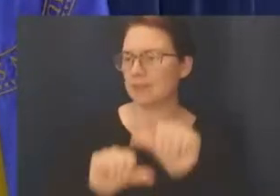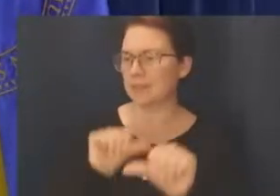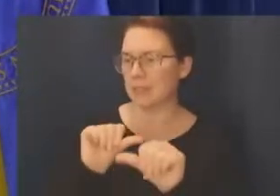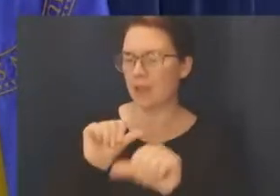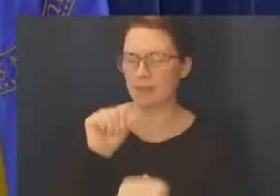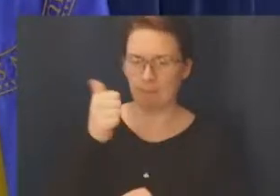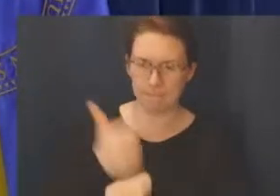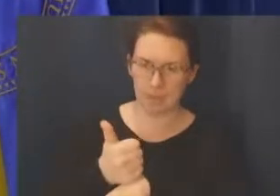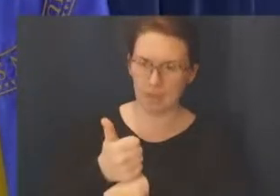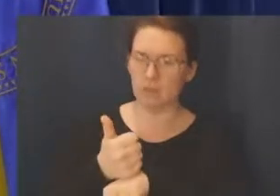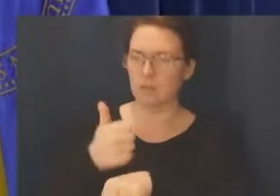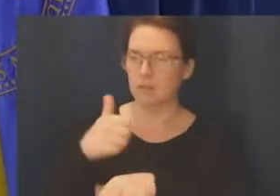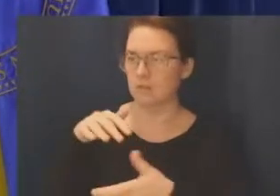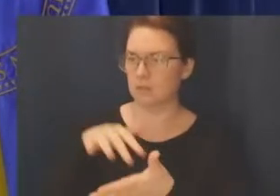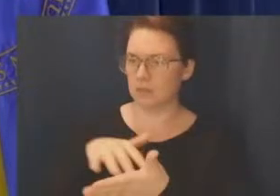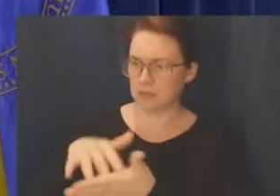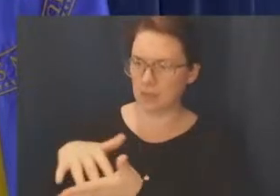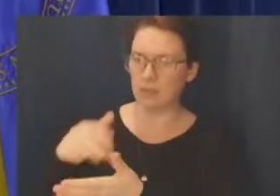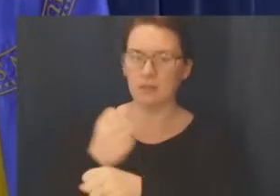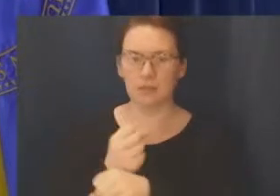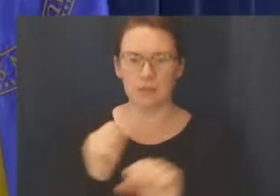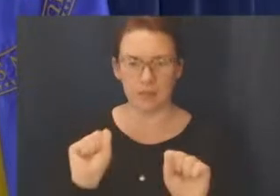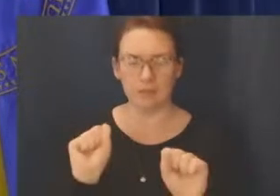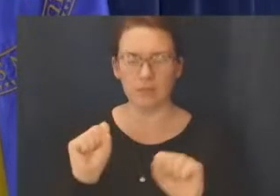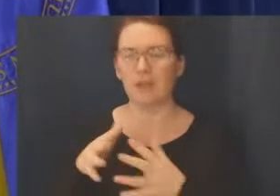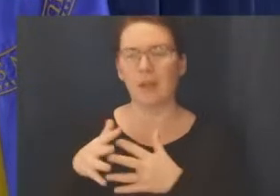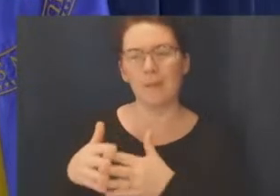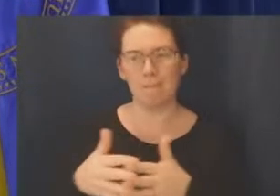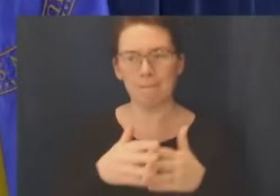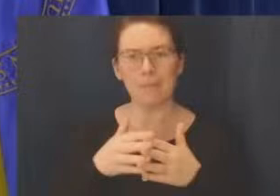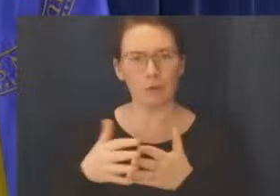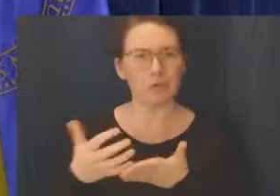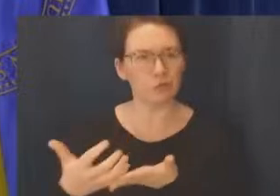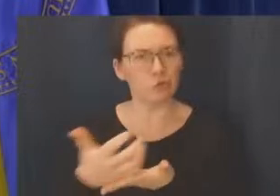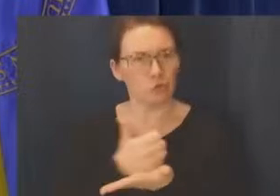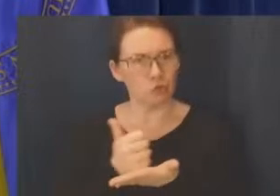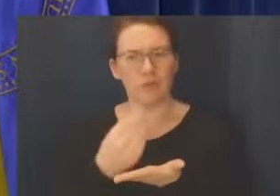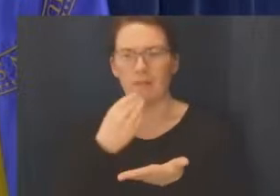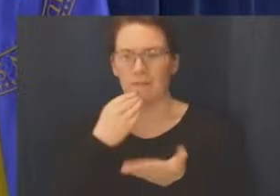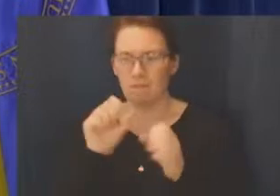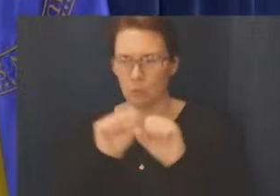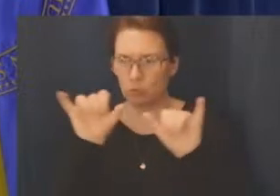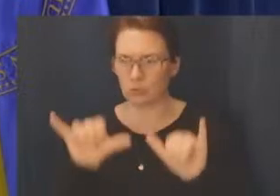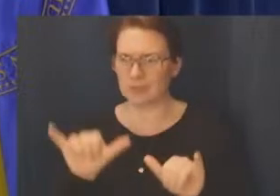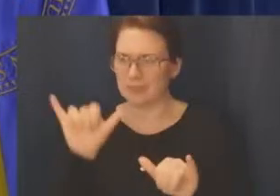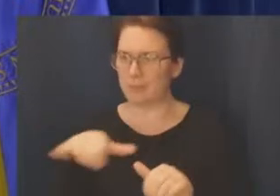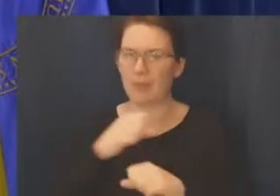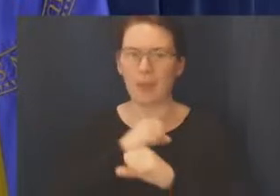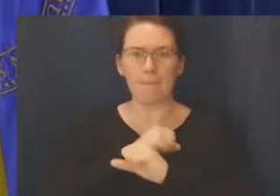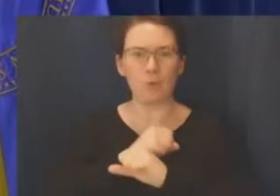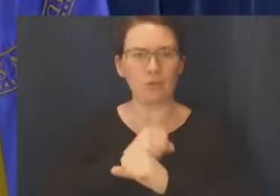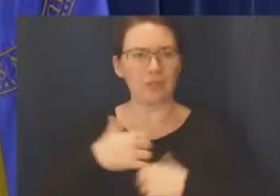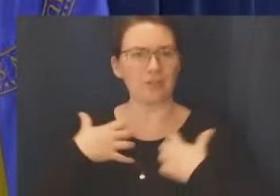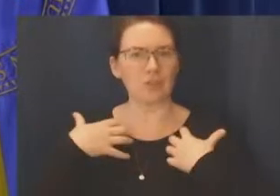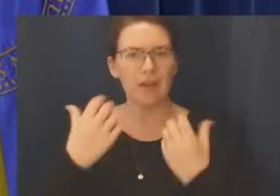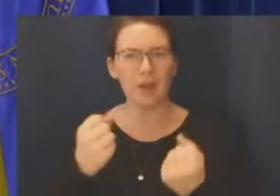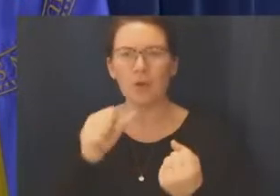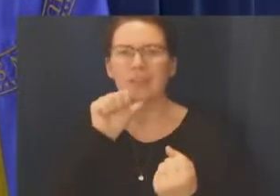added to our food. Americans deserve a food system that protects their health and not corporate interests. Thank